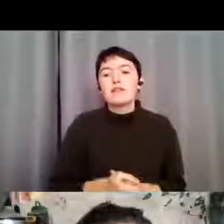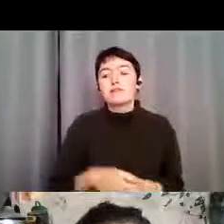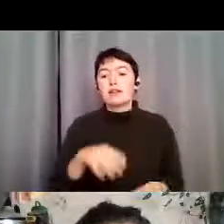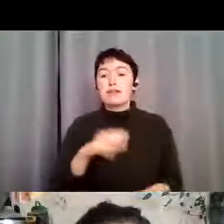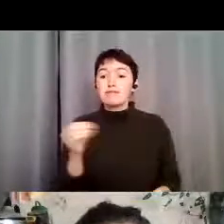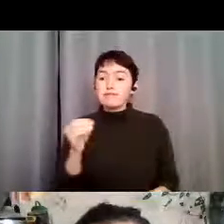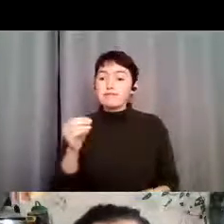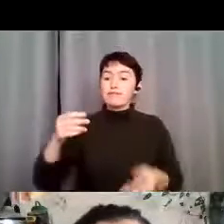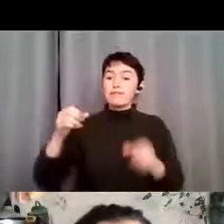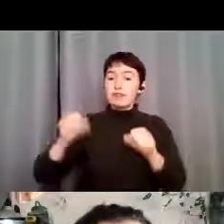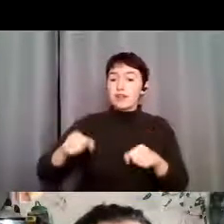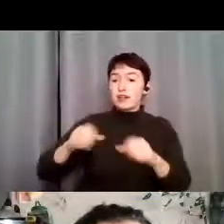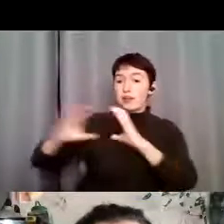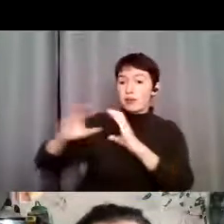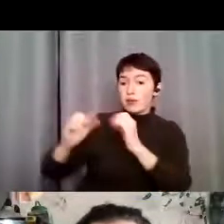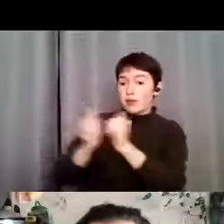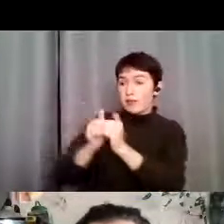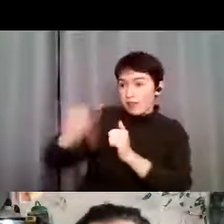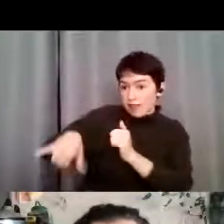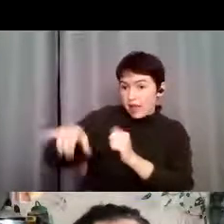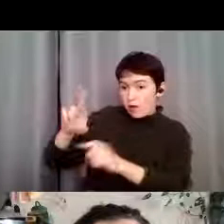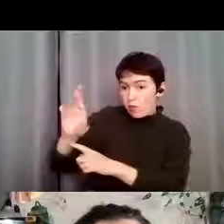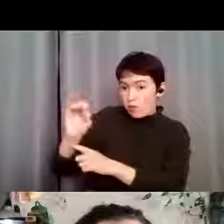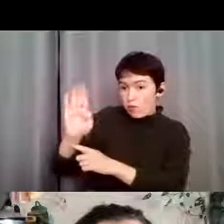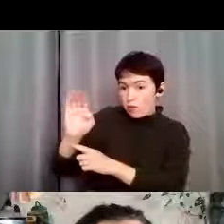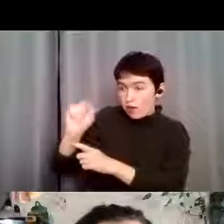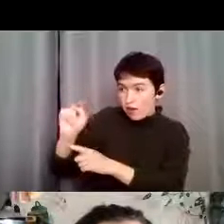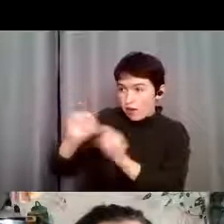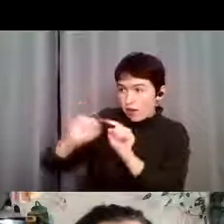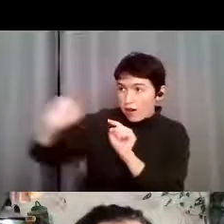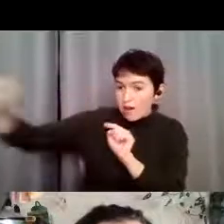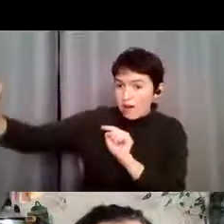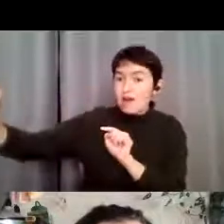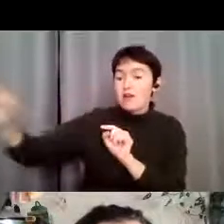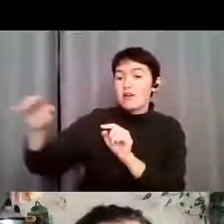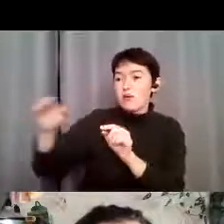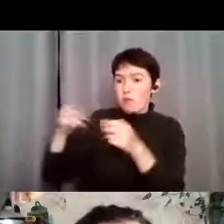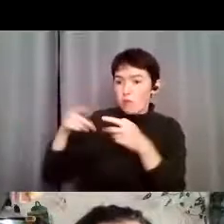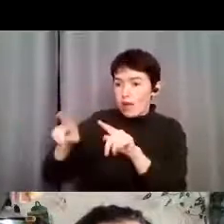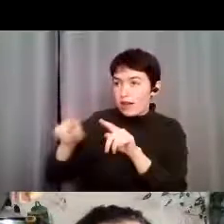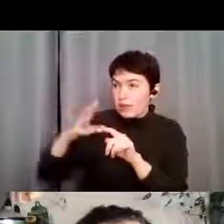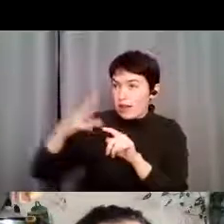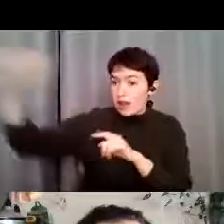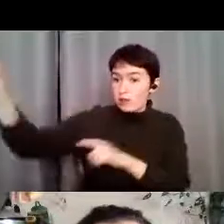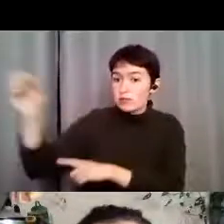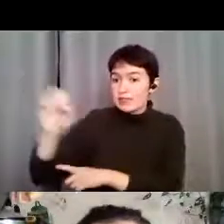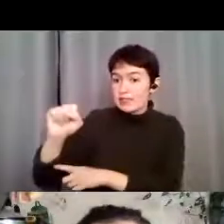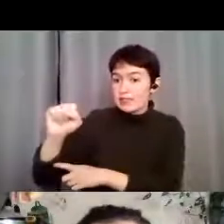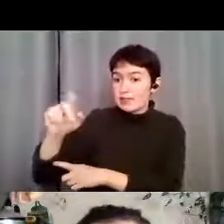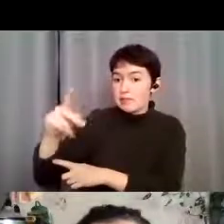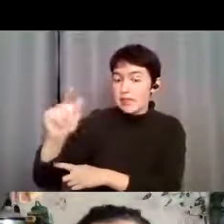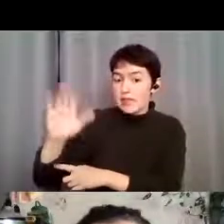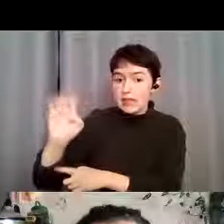instance, this is my friend and colleague Zibby Turtle, and she is the